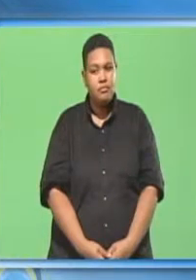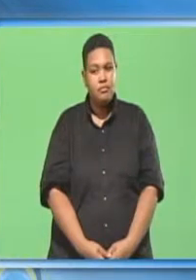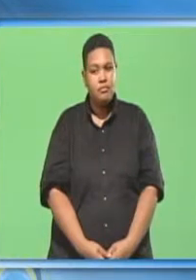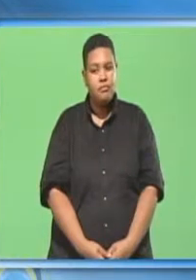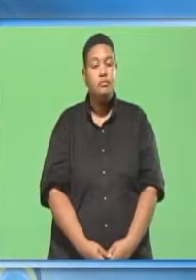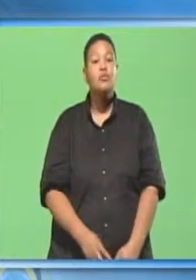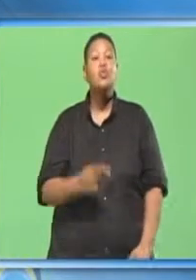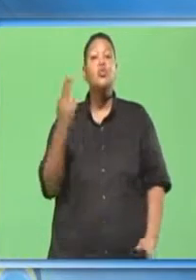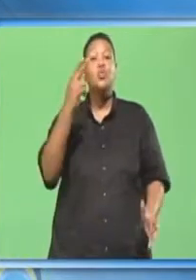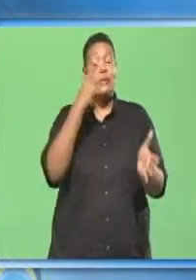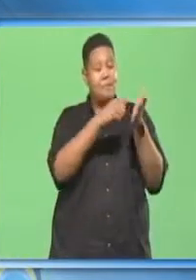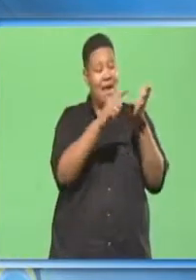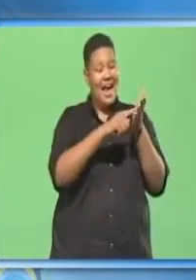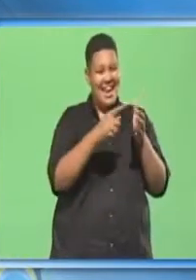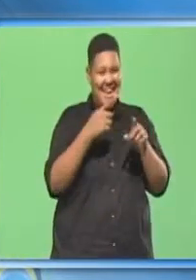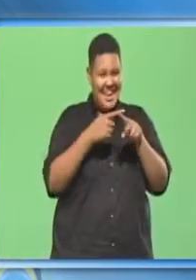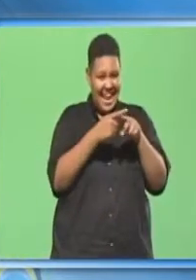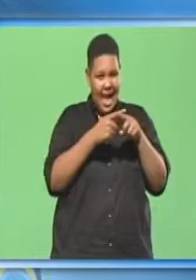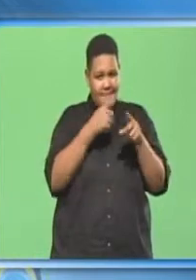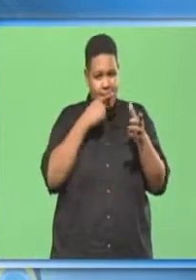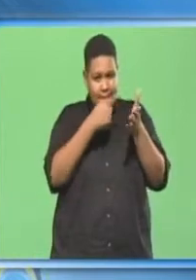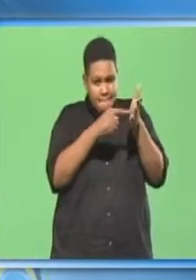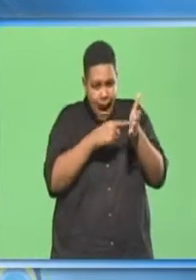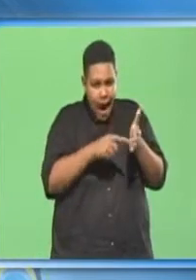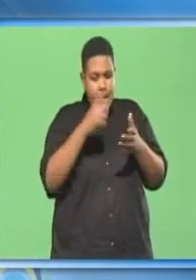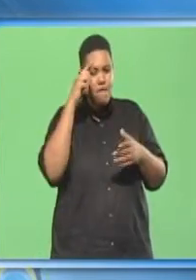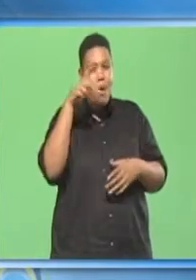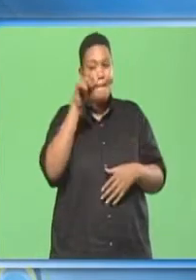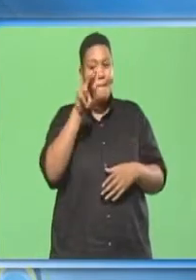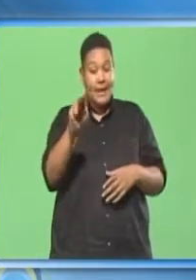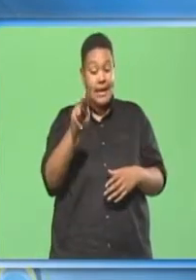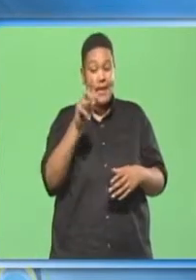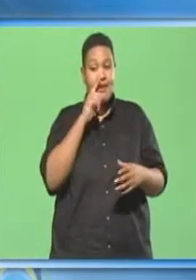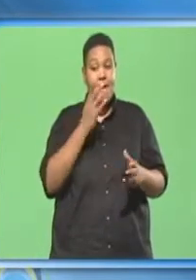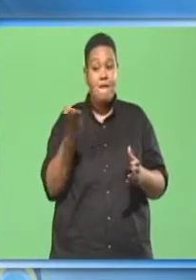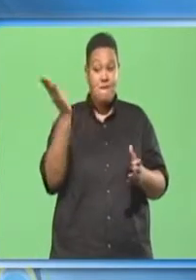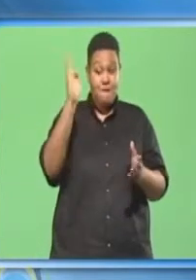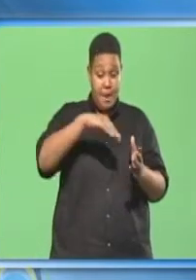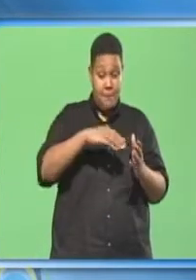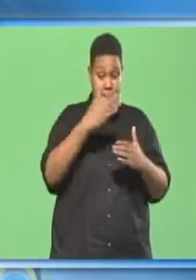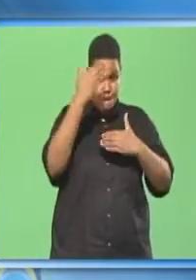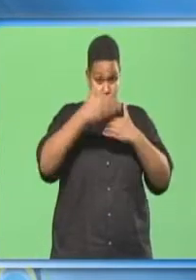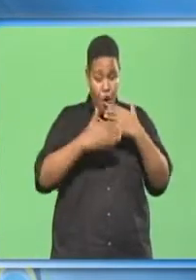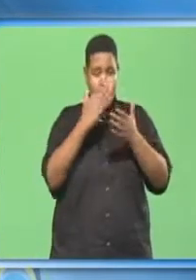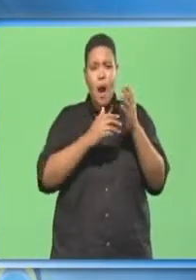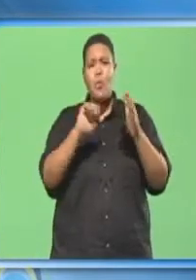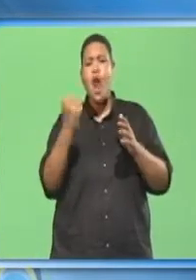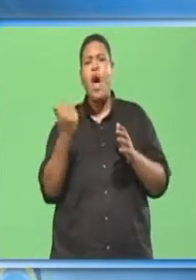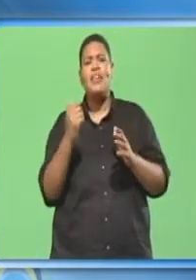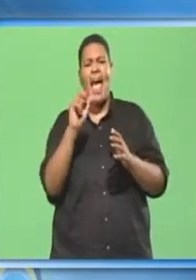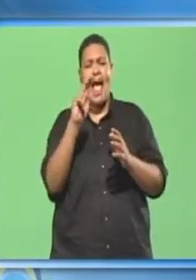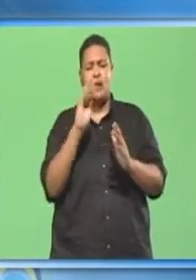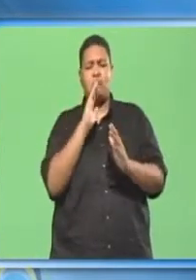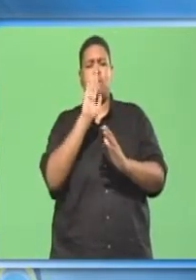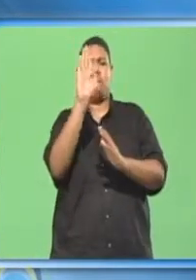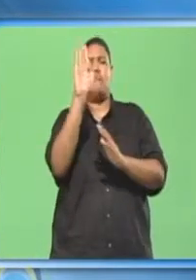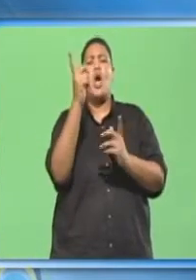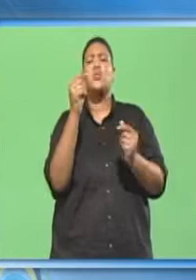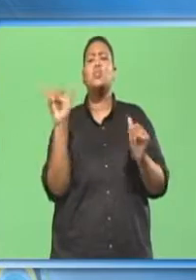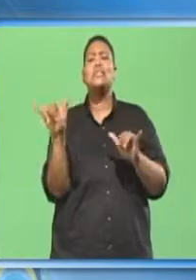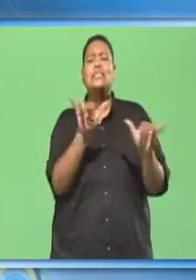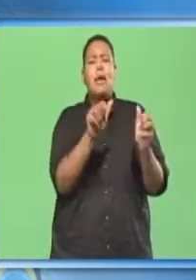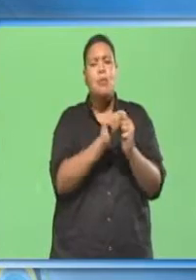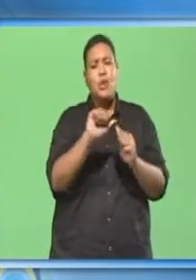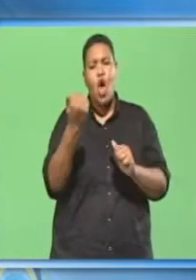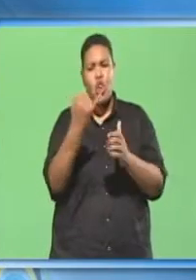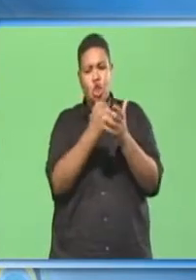Use marking knife and mark out the pins. Flip over the front piece with other end upright and do the same with the